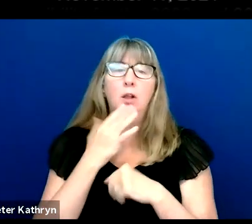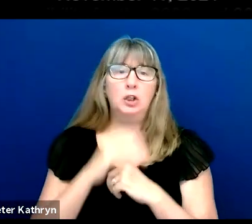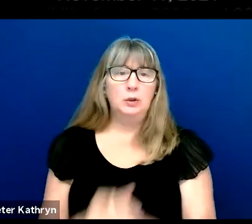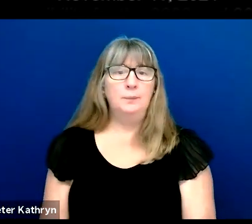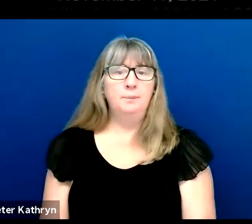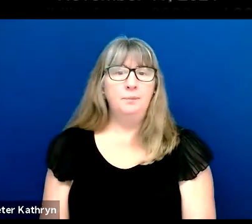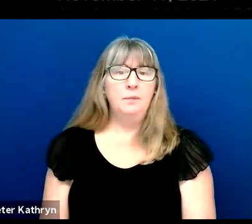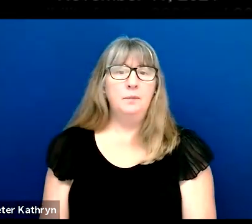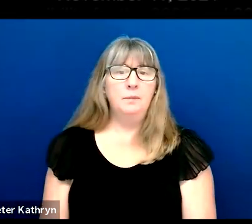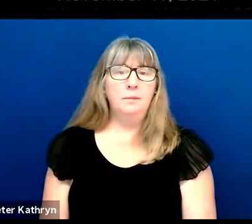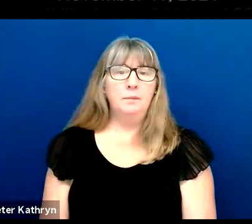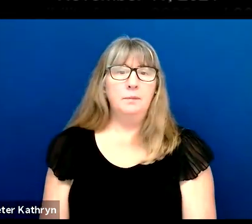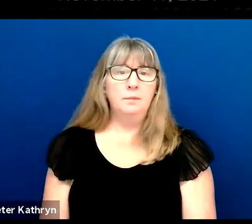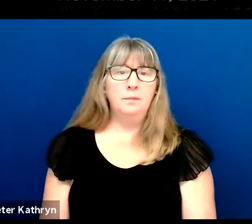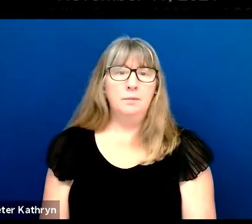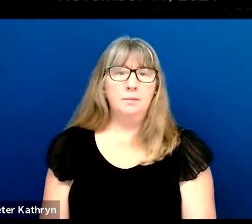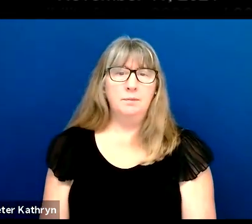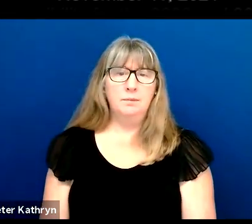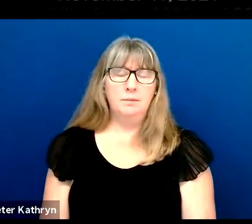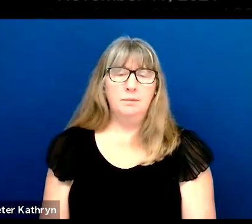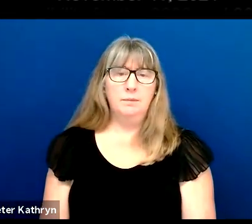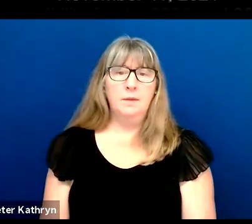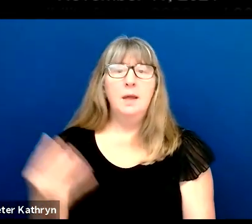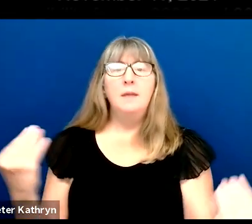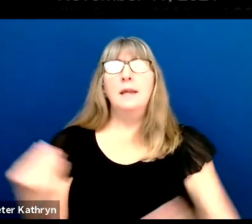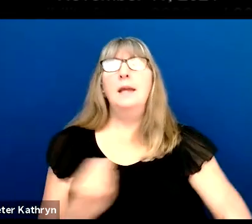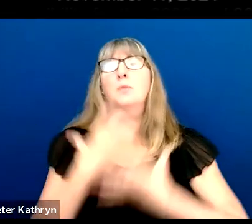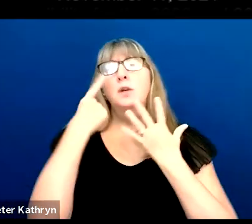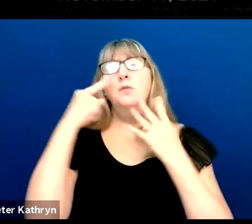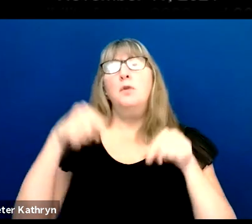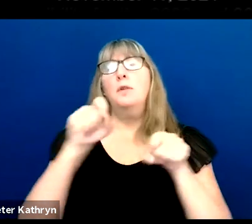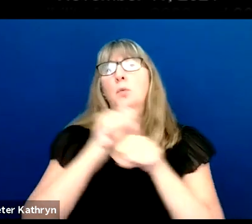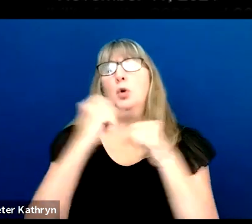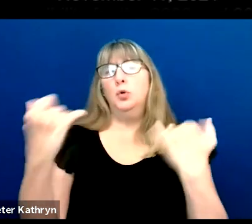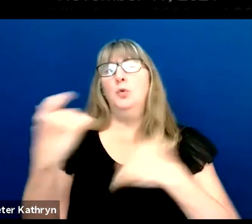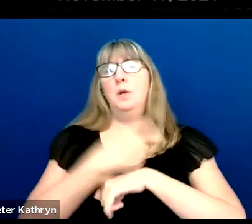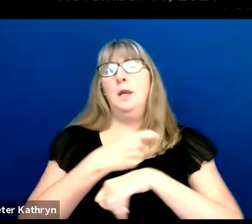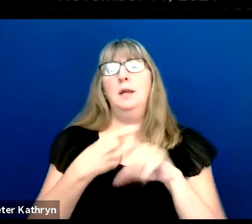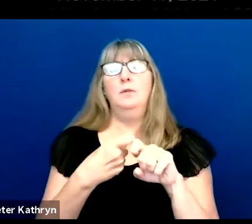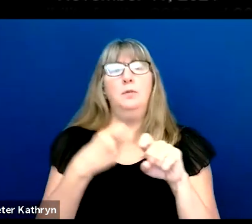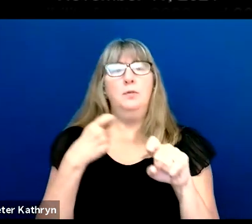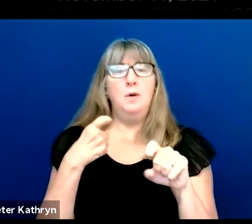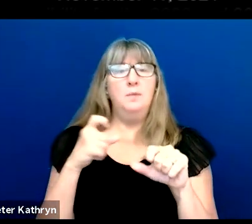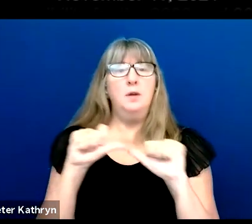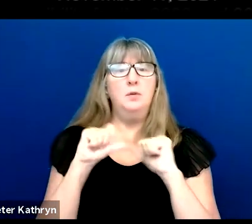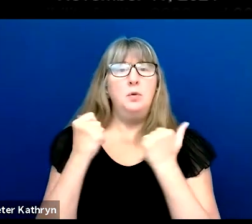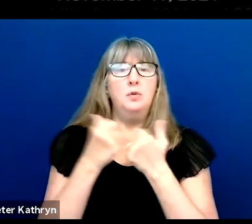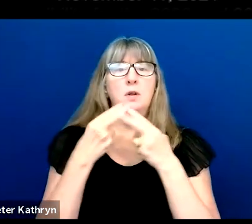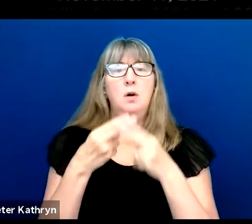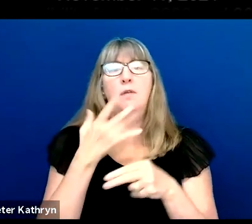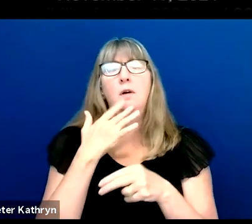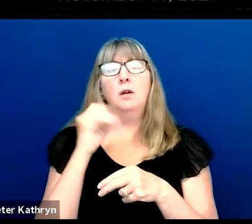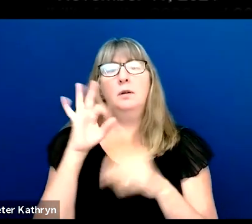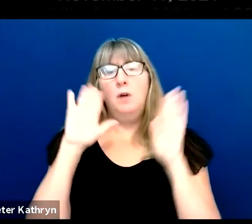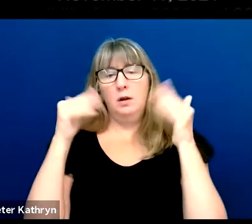The inspiration for the work that I'm doing today is coming from an association called the Color of Autism that was founded